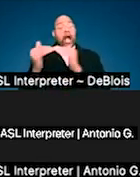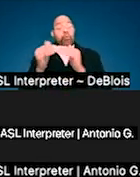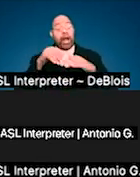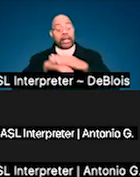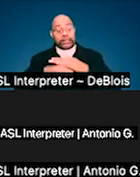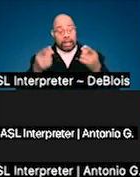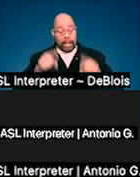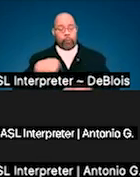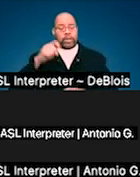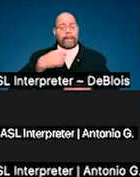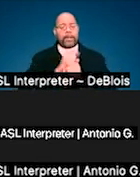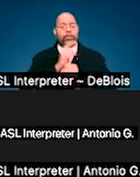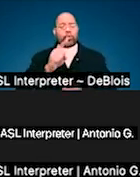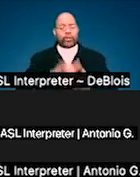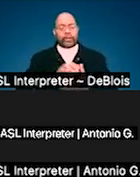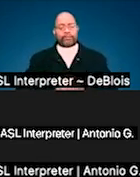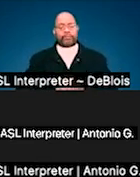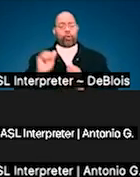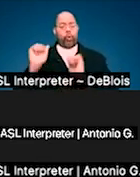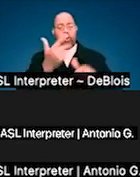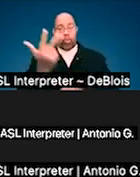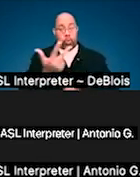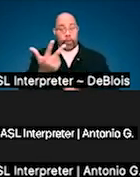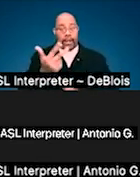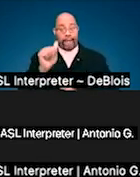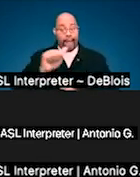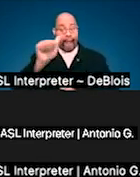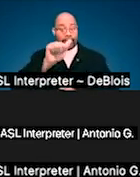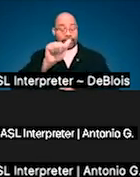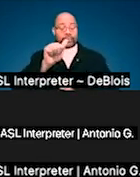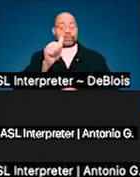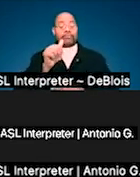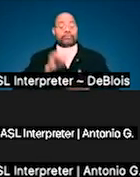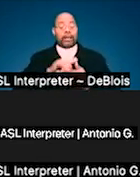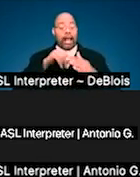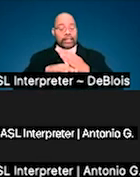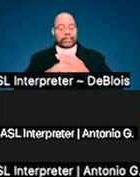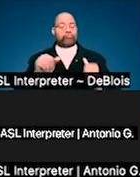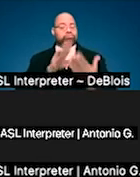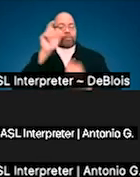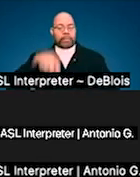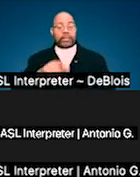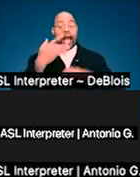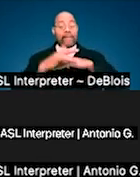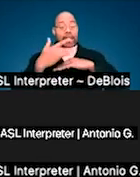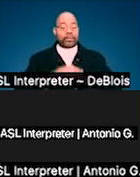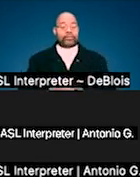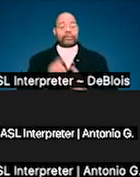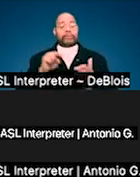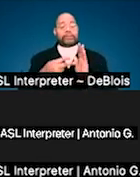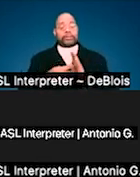to happen, we need to ensure that all three aspects of access are addressed. Availability, meaning